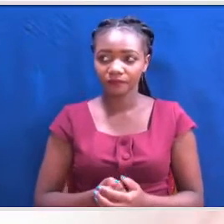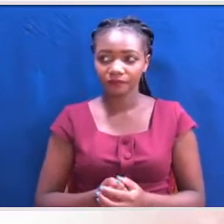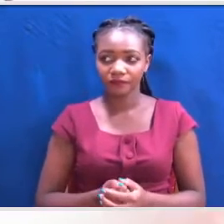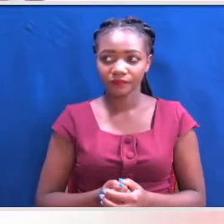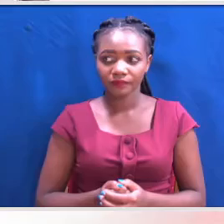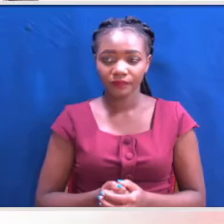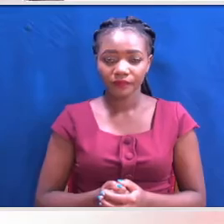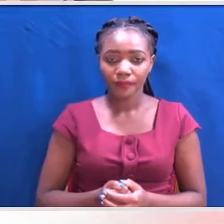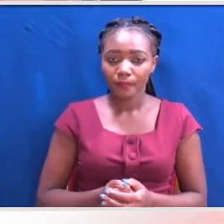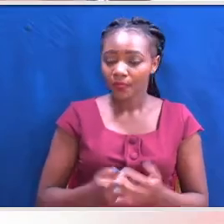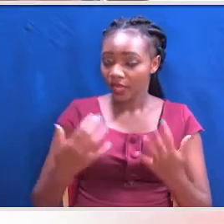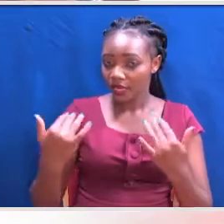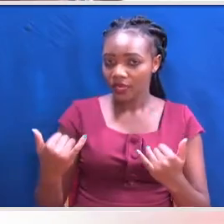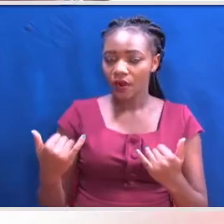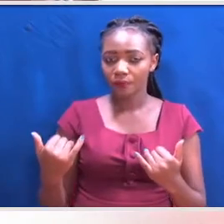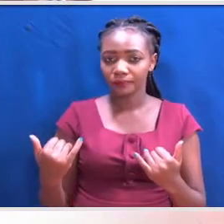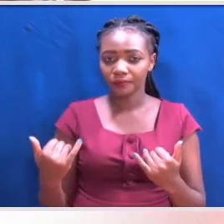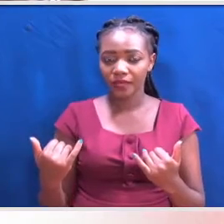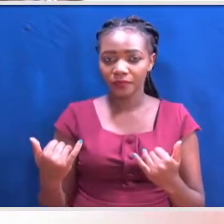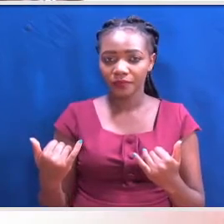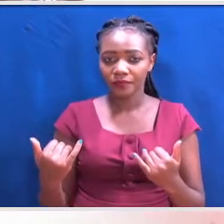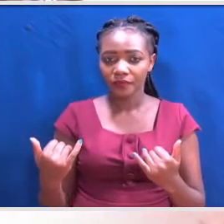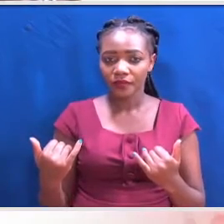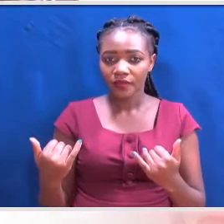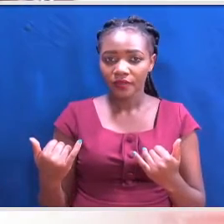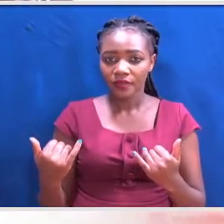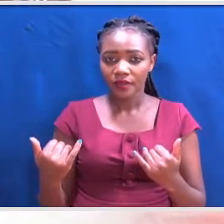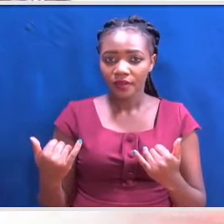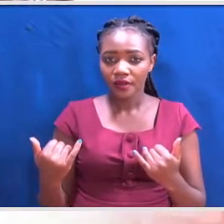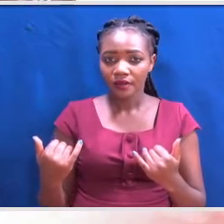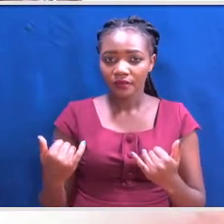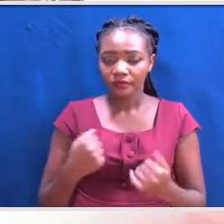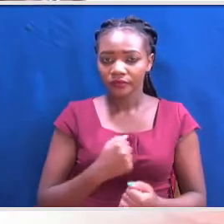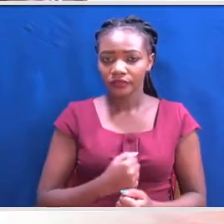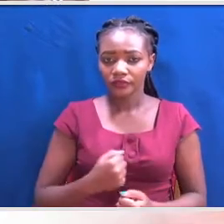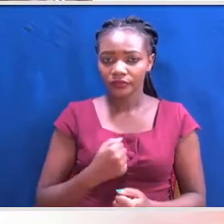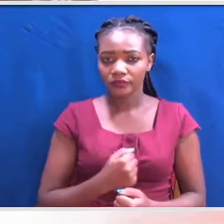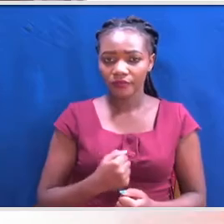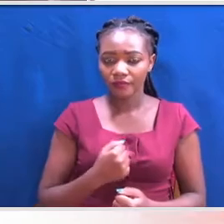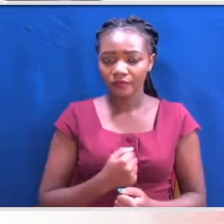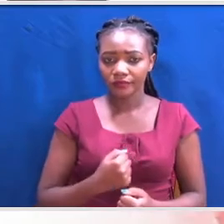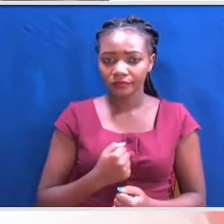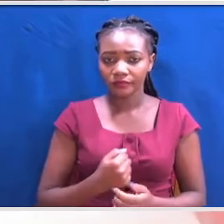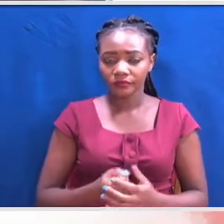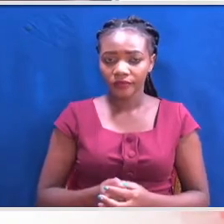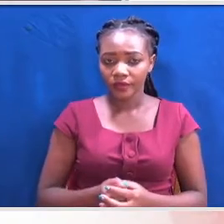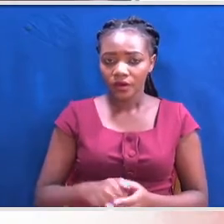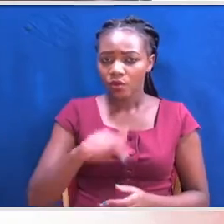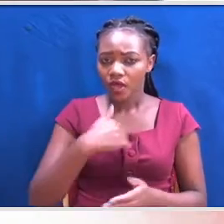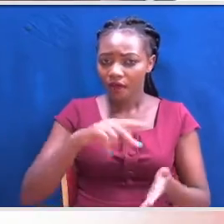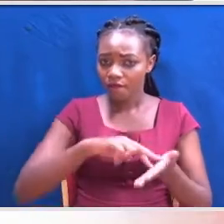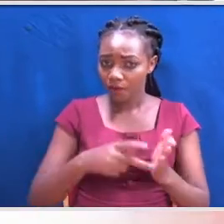the bulb, apart from the lighting in the houses that we are doing all over the country, we have